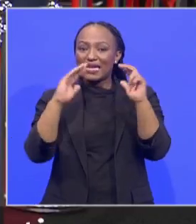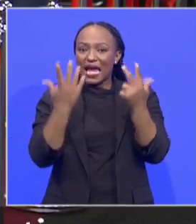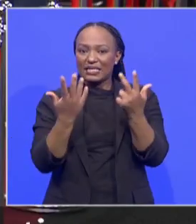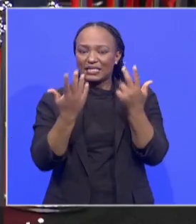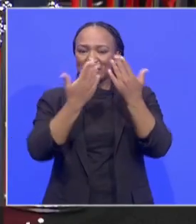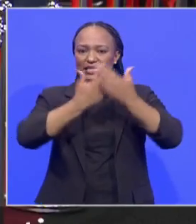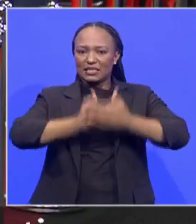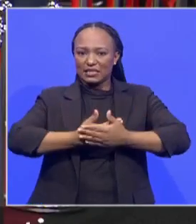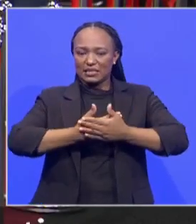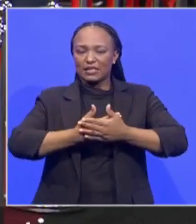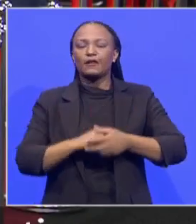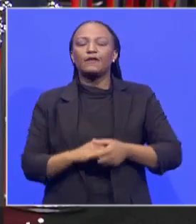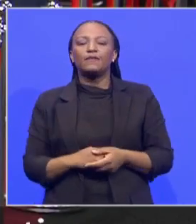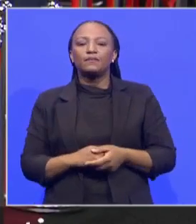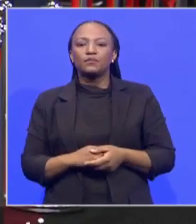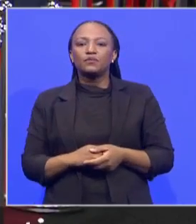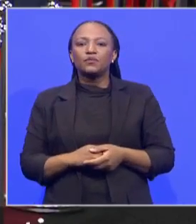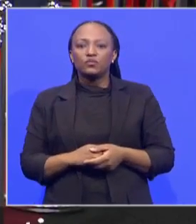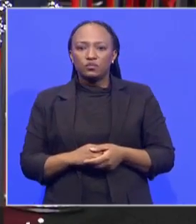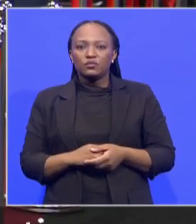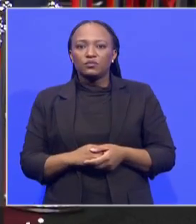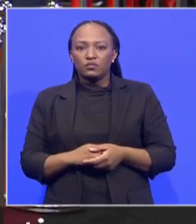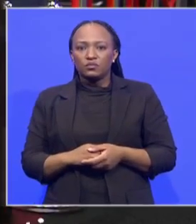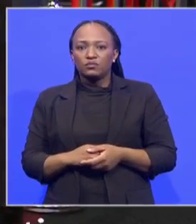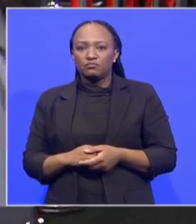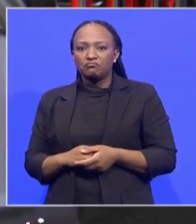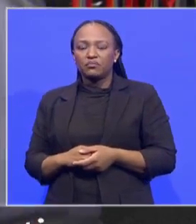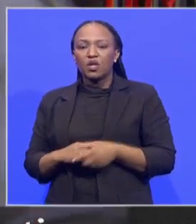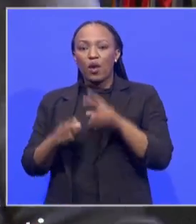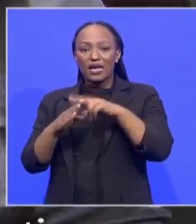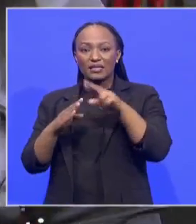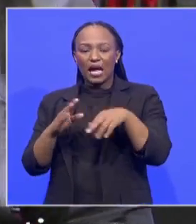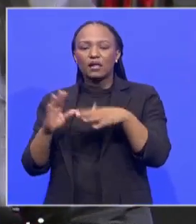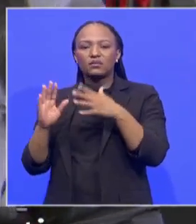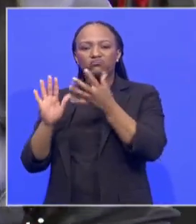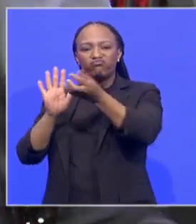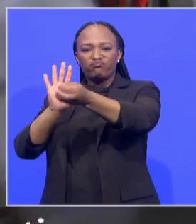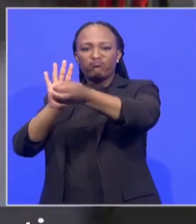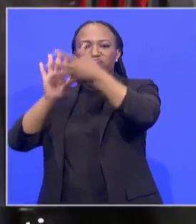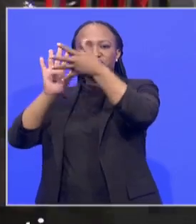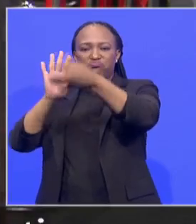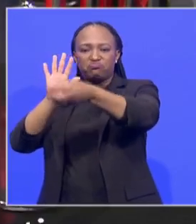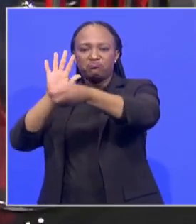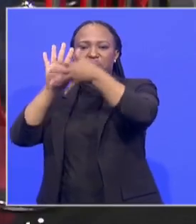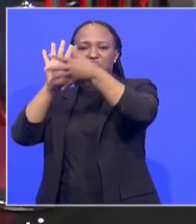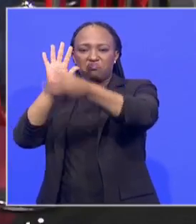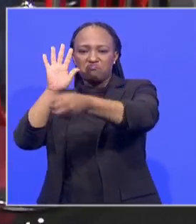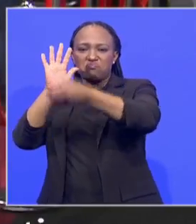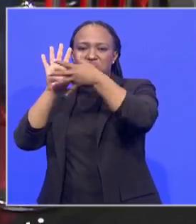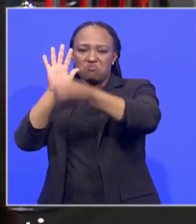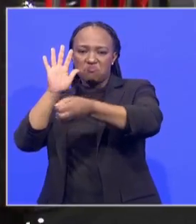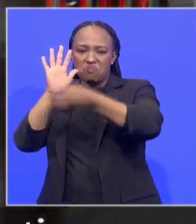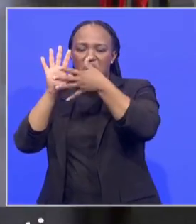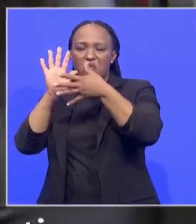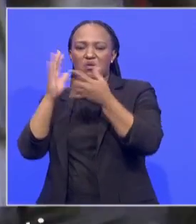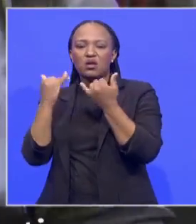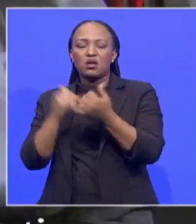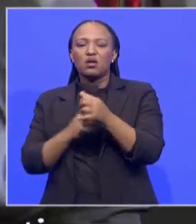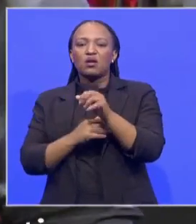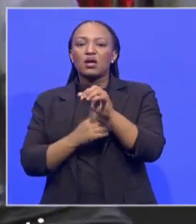this evening. And this is as the results keep on coming in here on the leaderboard. As of now, we actually standing at